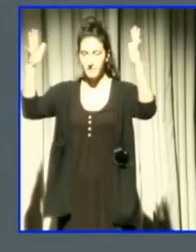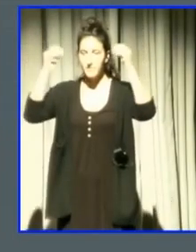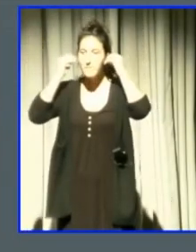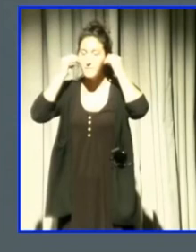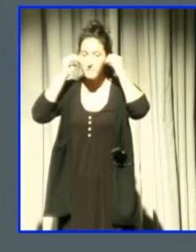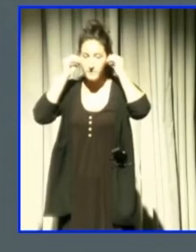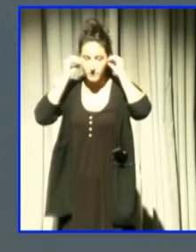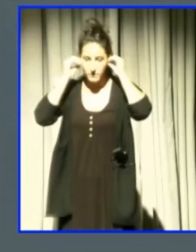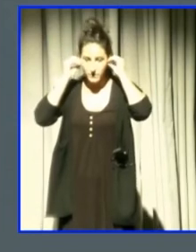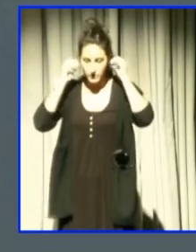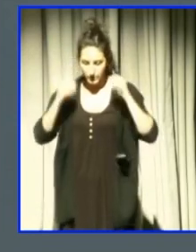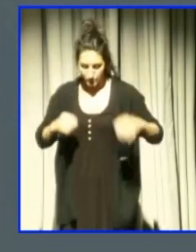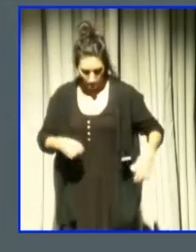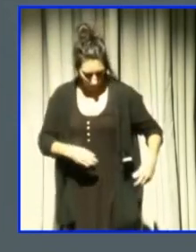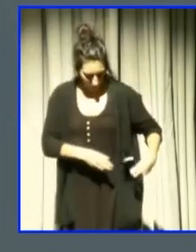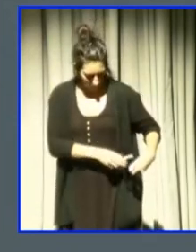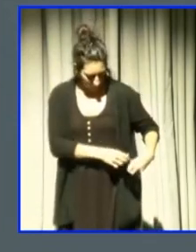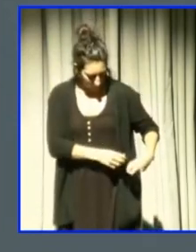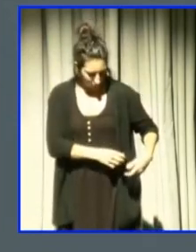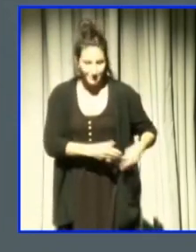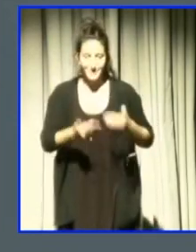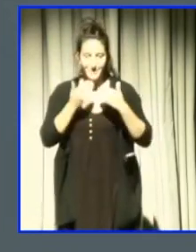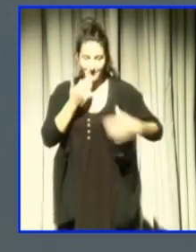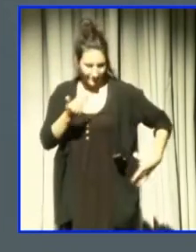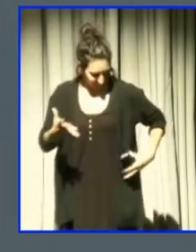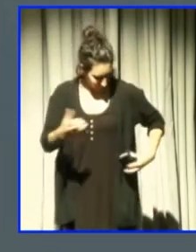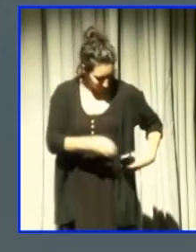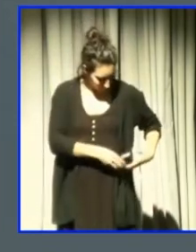Thank you, everyone. I hope you can hear me.